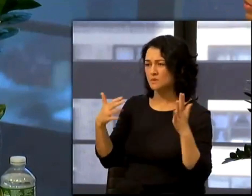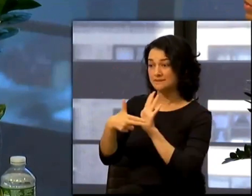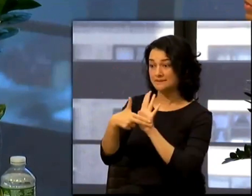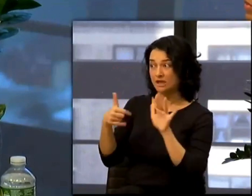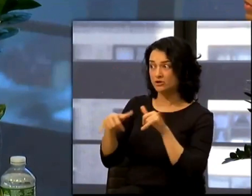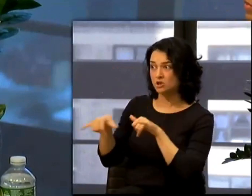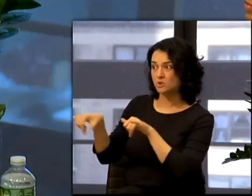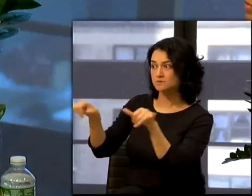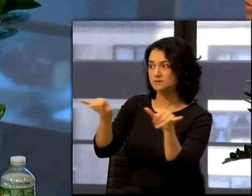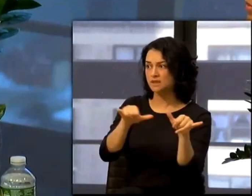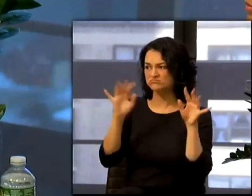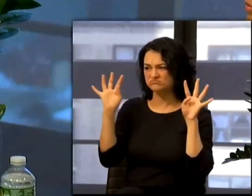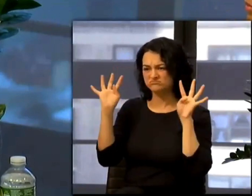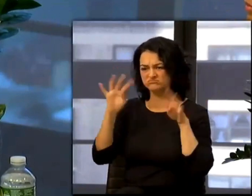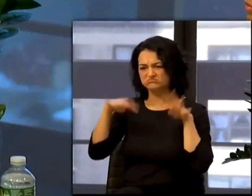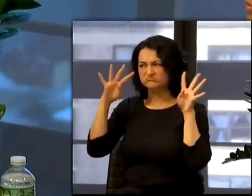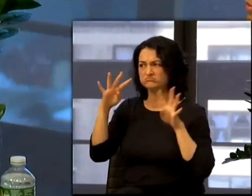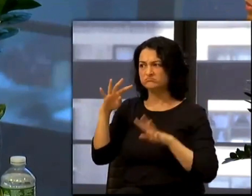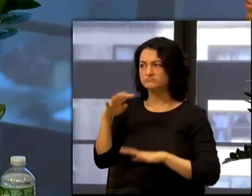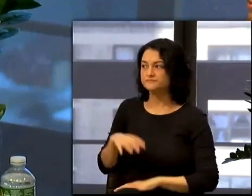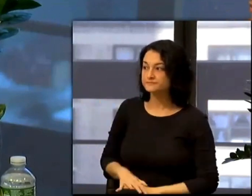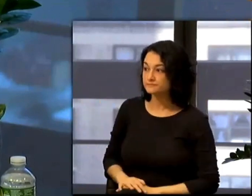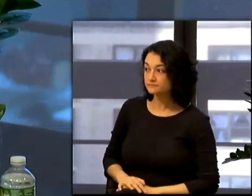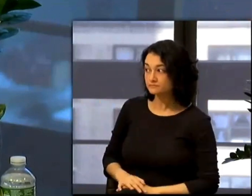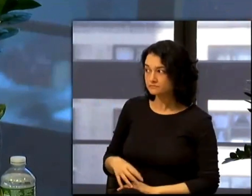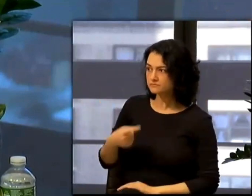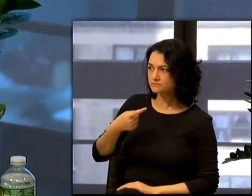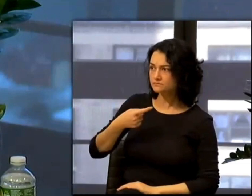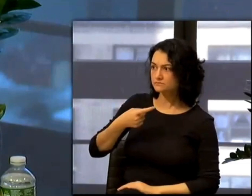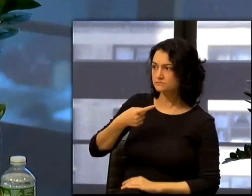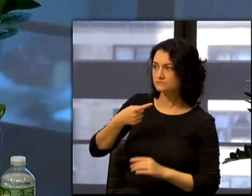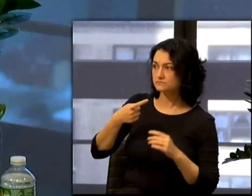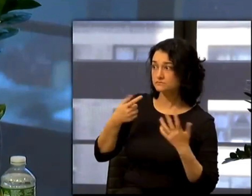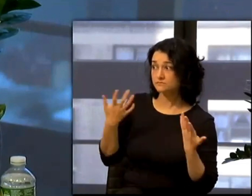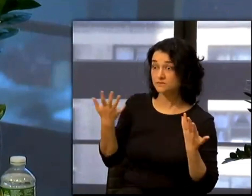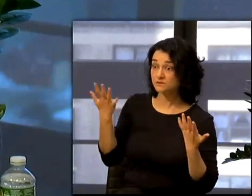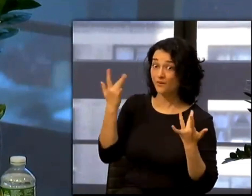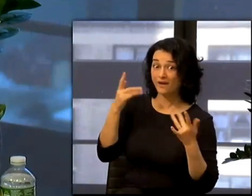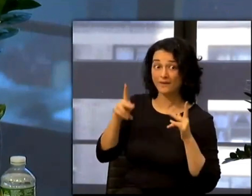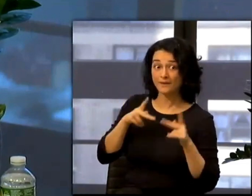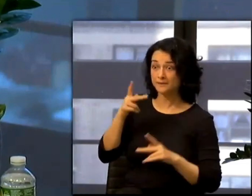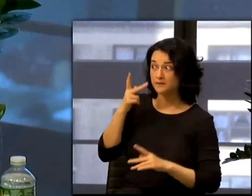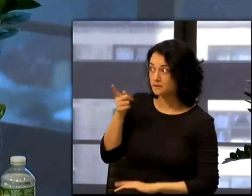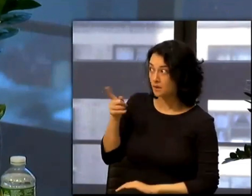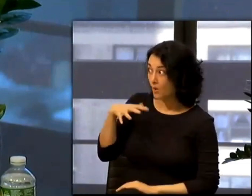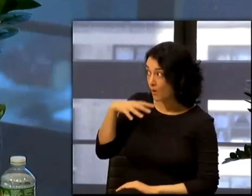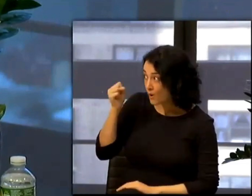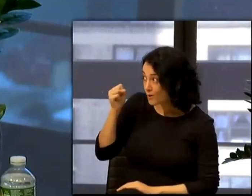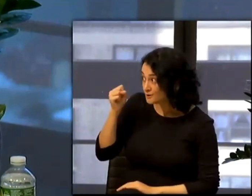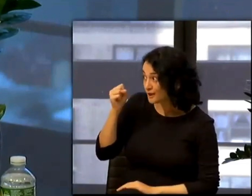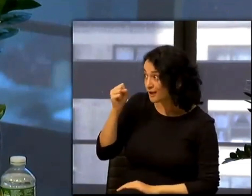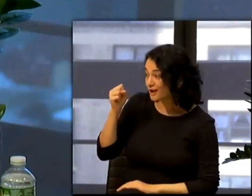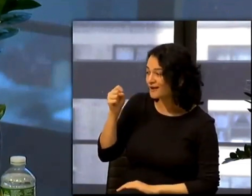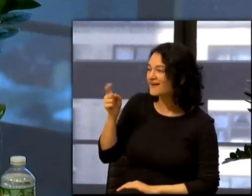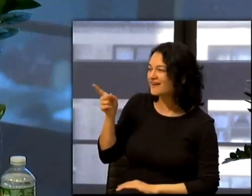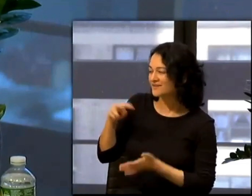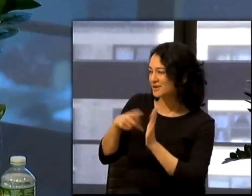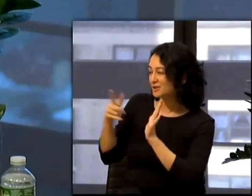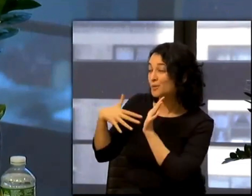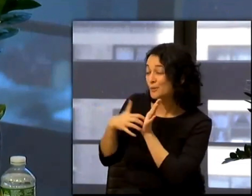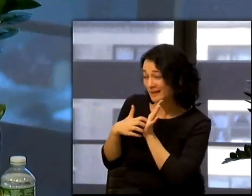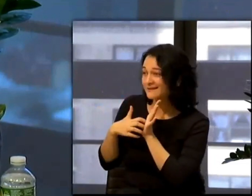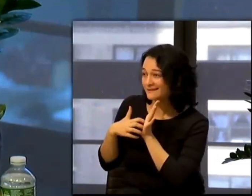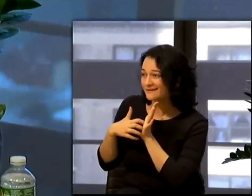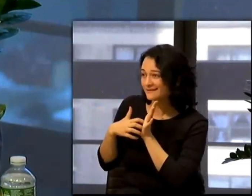are more vulnerable, more fragile, easier targets, especially for